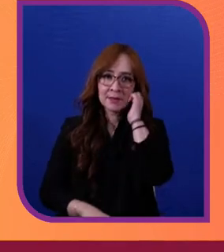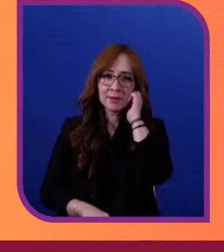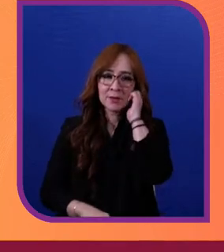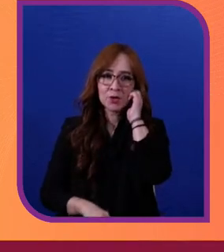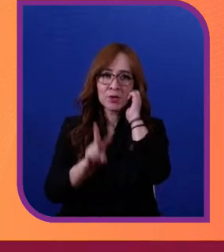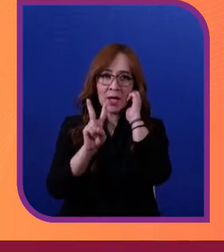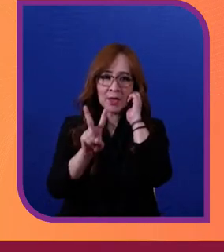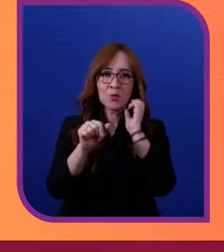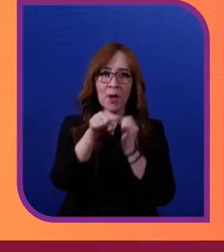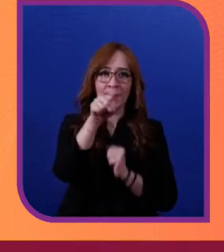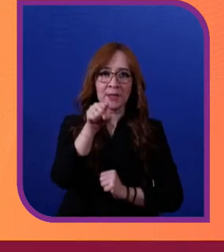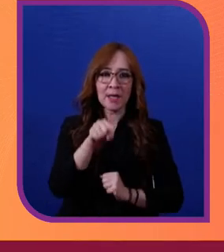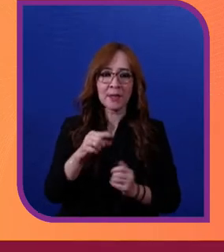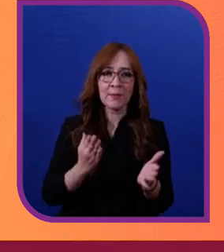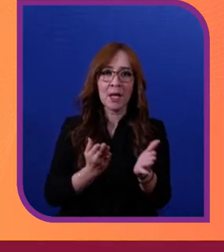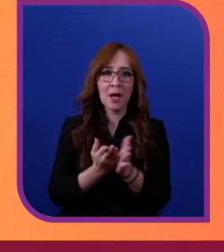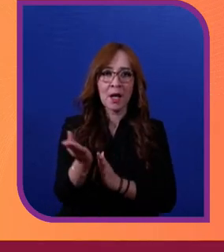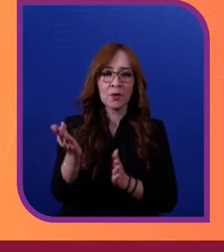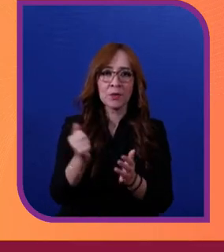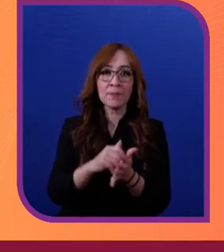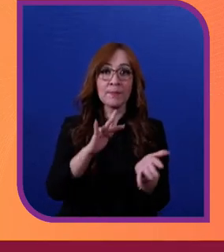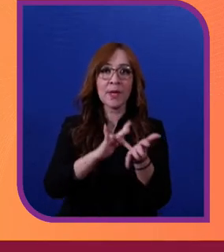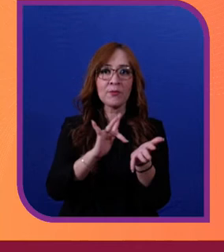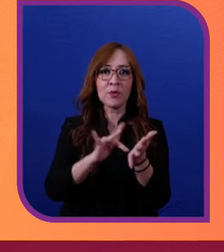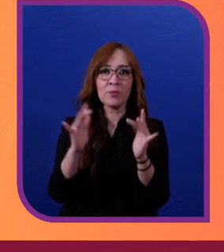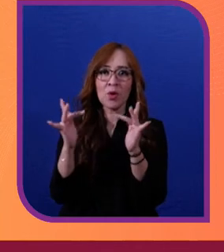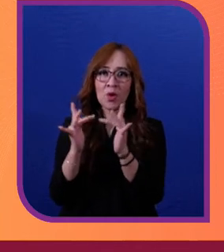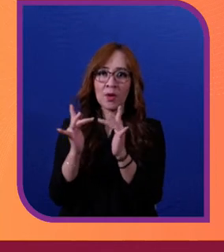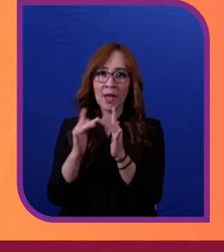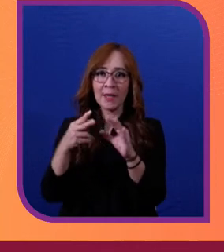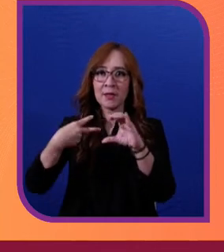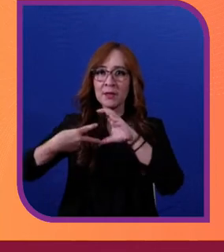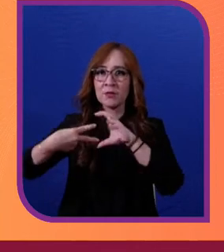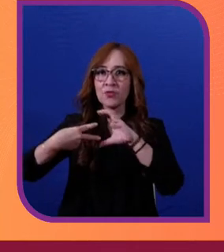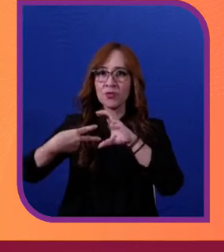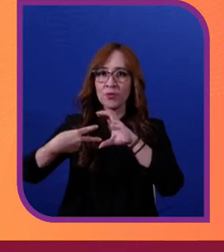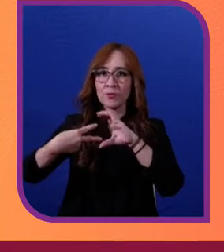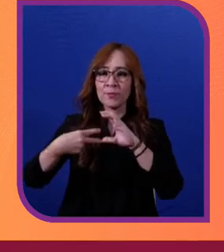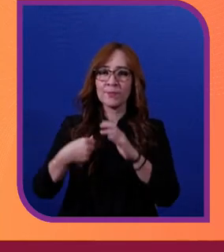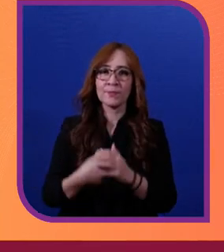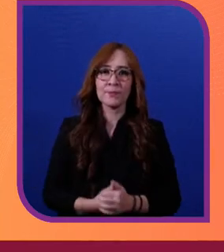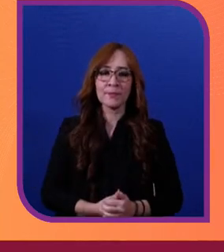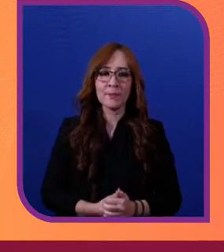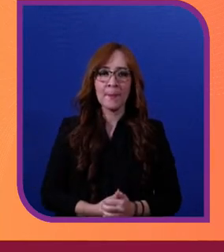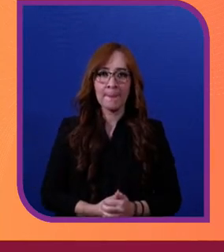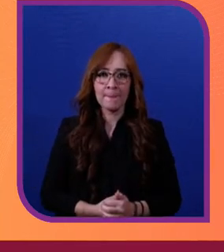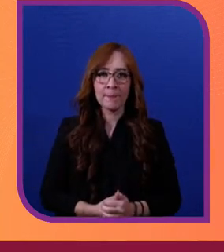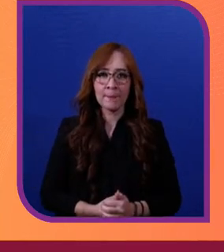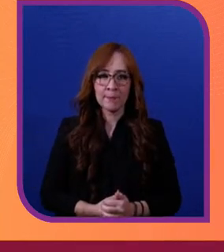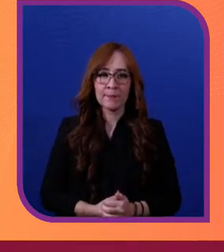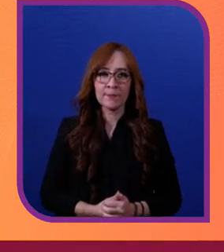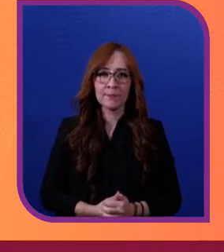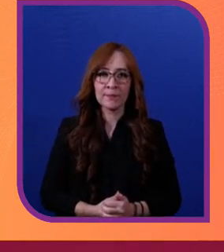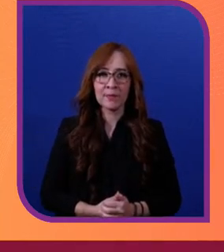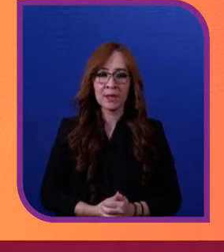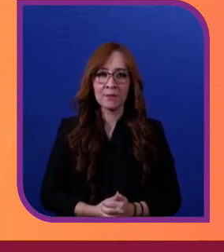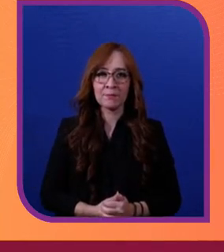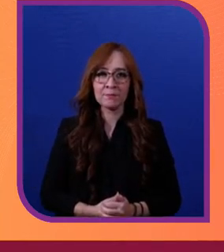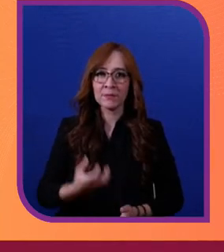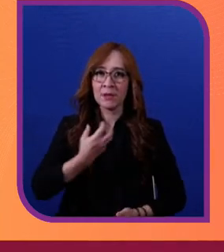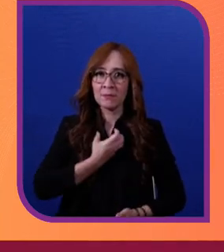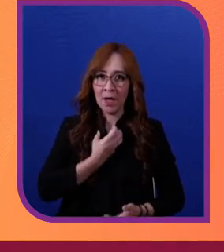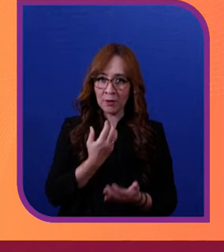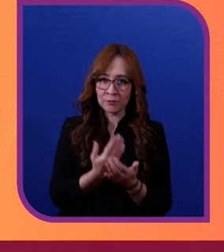Aula auditorium from Indonesia to Foster a comment for question two desain